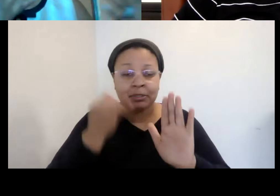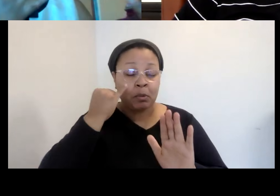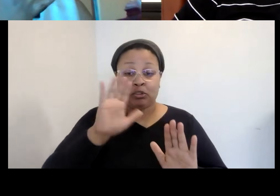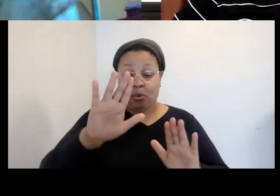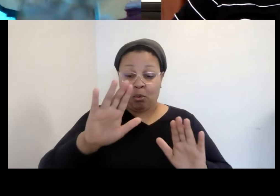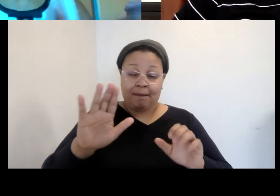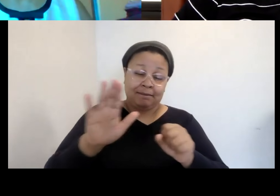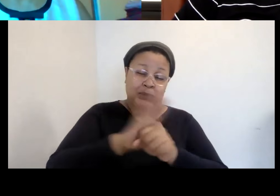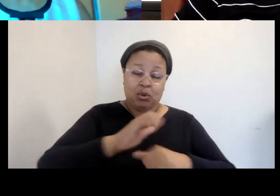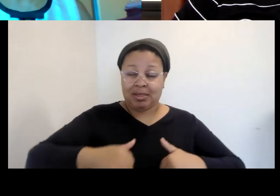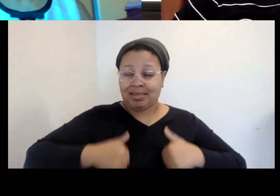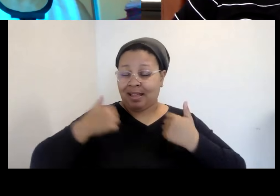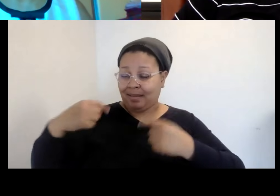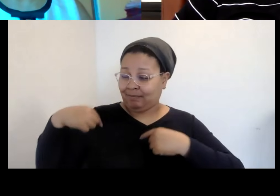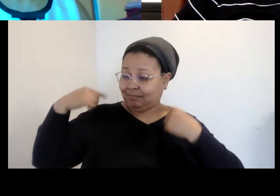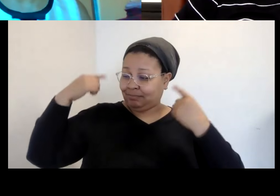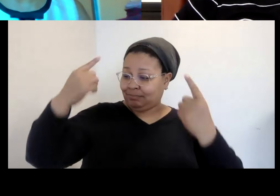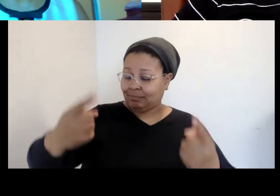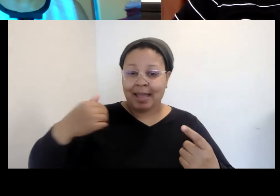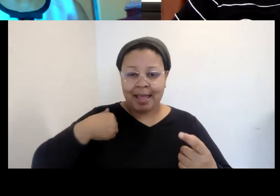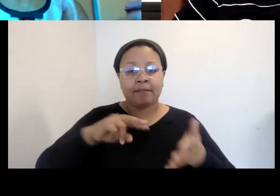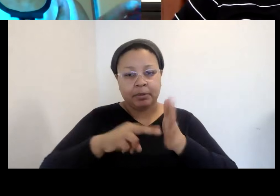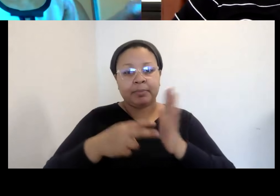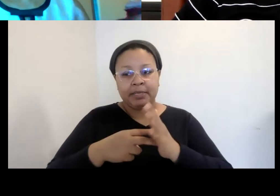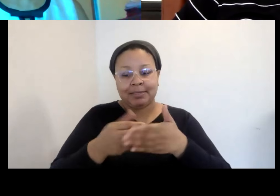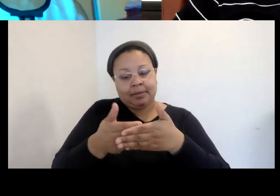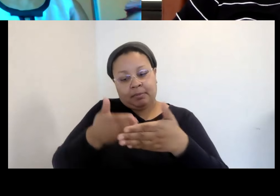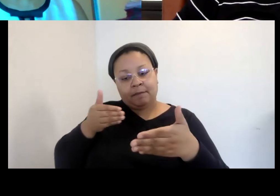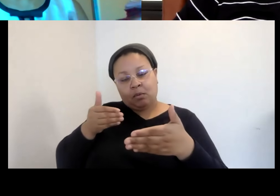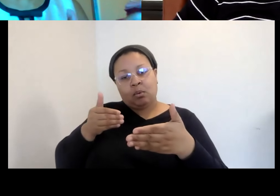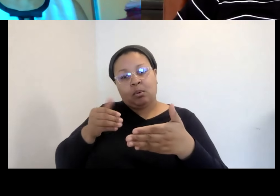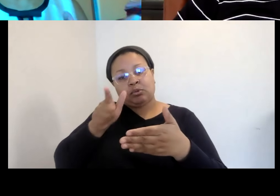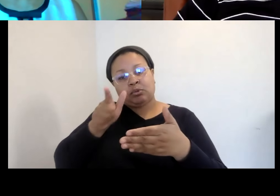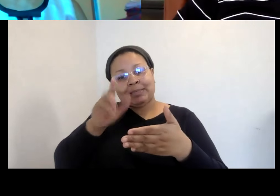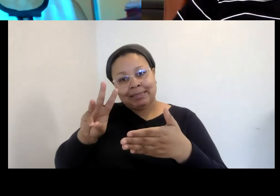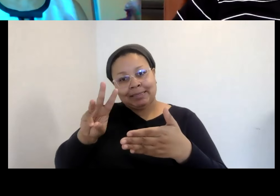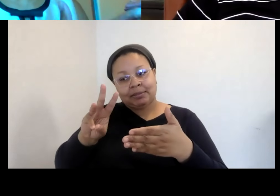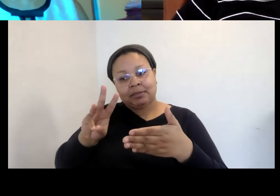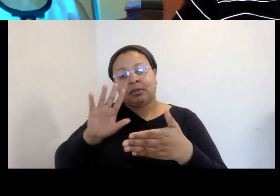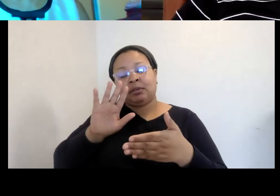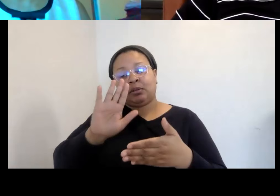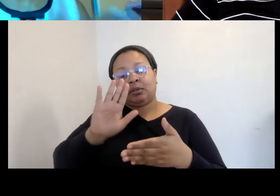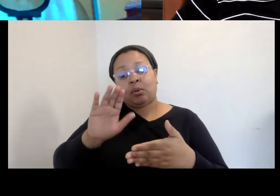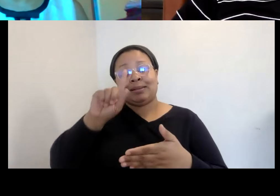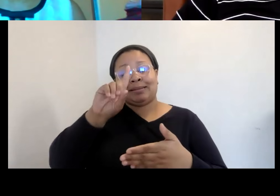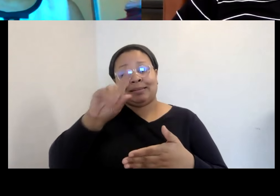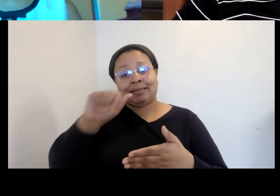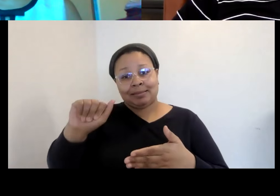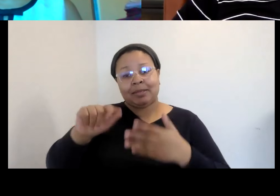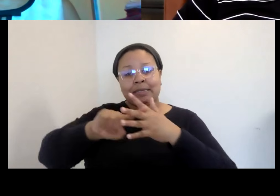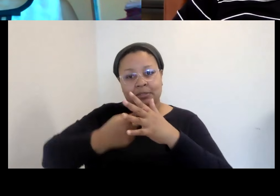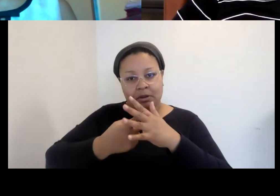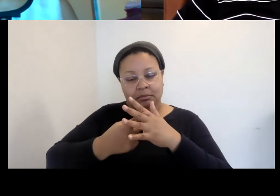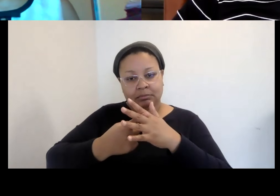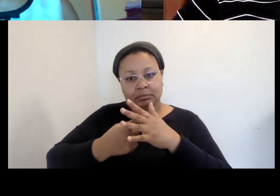they meet that main criteria of prior to having an onset of disability prior to the age of 26. So yes, they